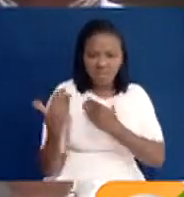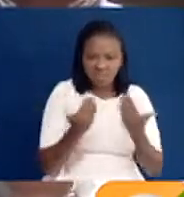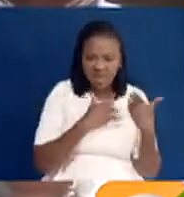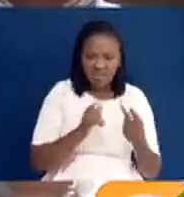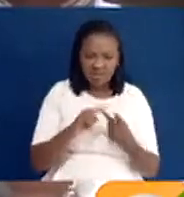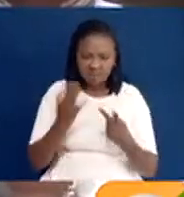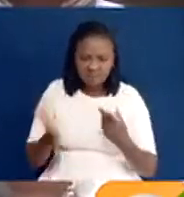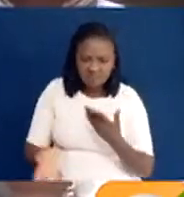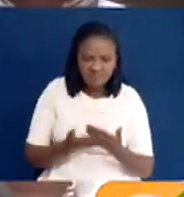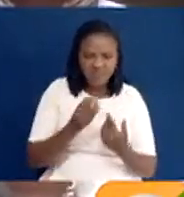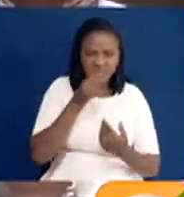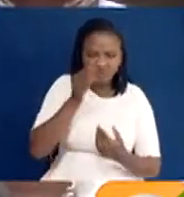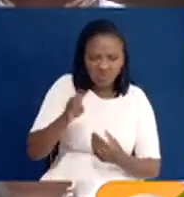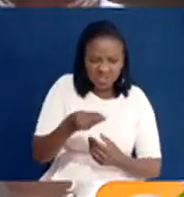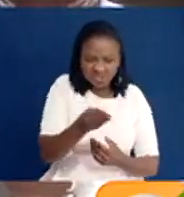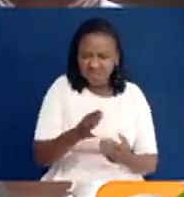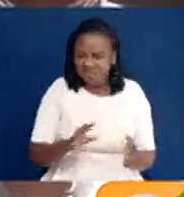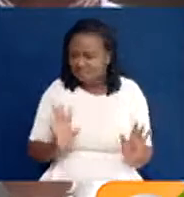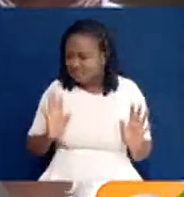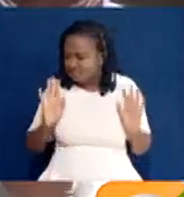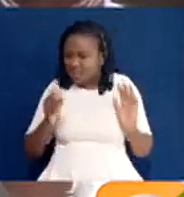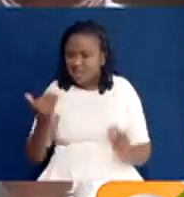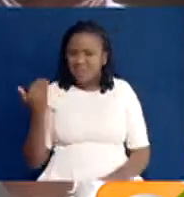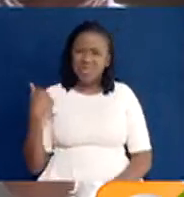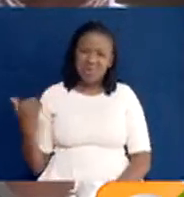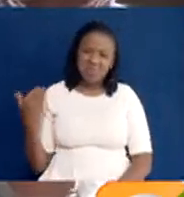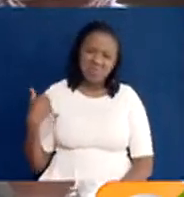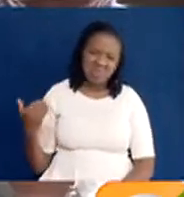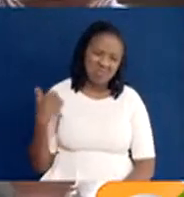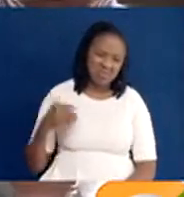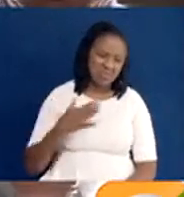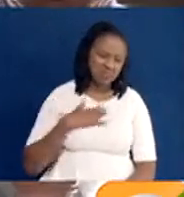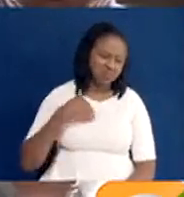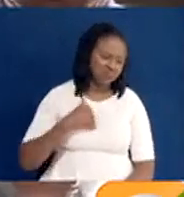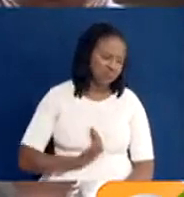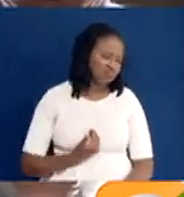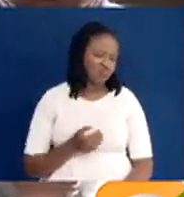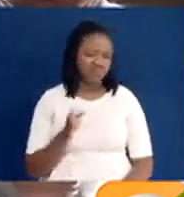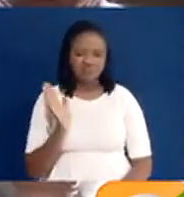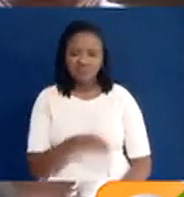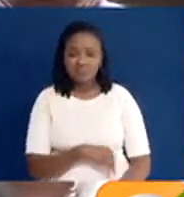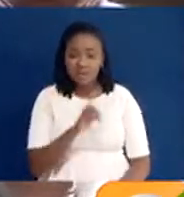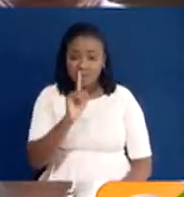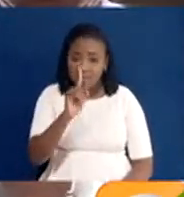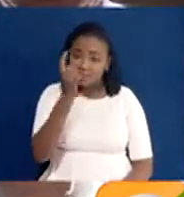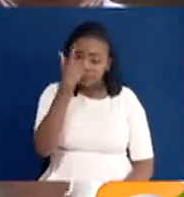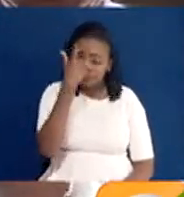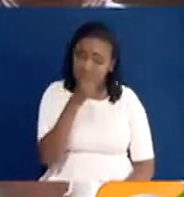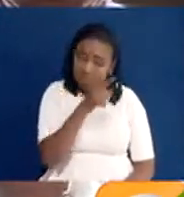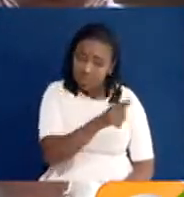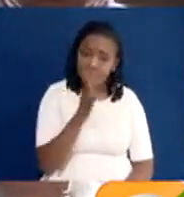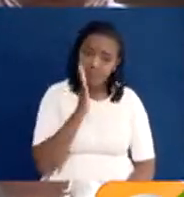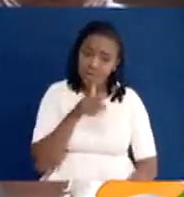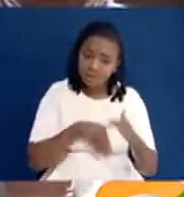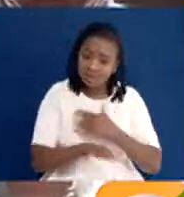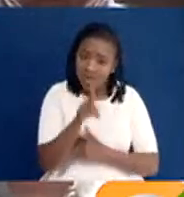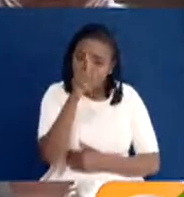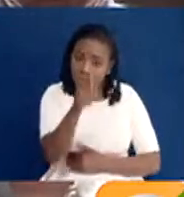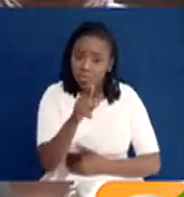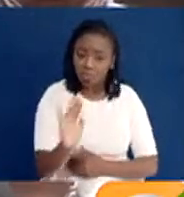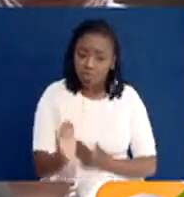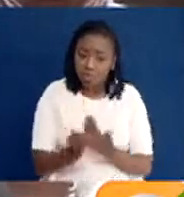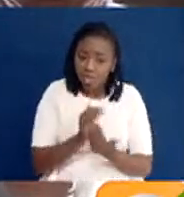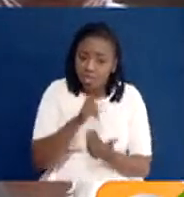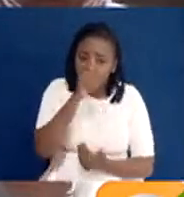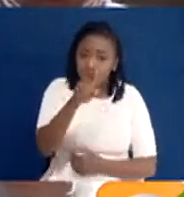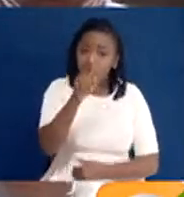siku, tunaona kama tunasumbuliwa sana na wao. Tunasahau kwamba wao wametuzaa, wametulisha, na hata hiyo